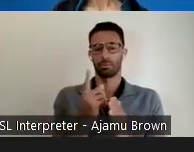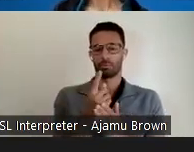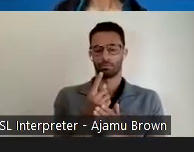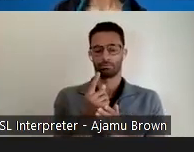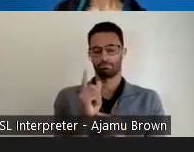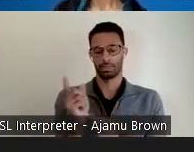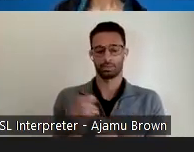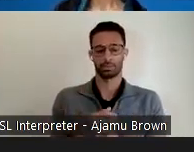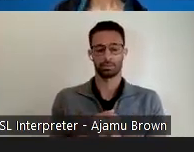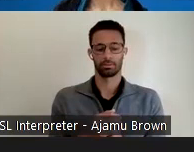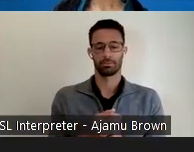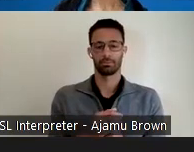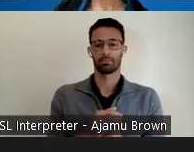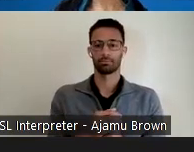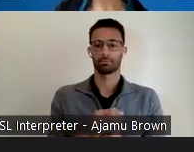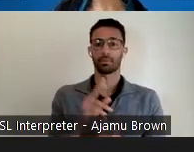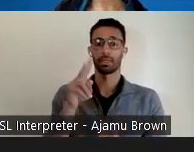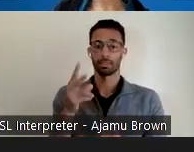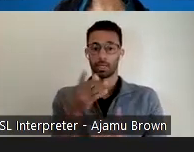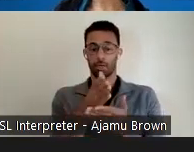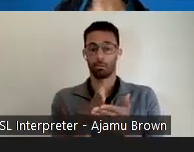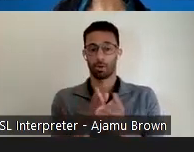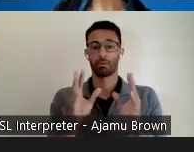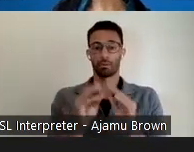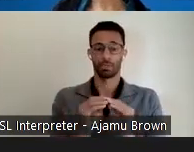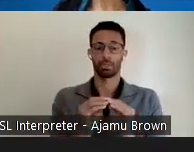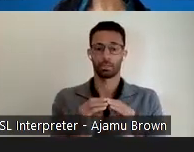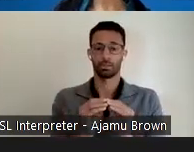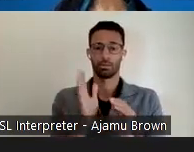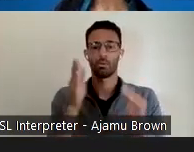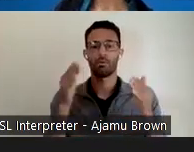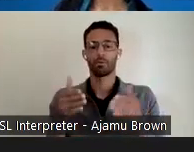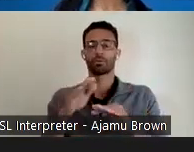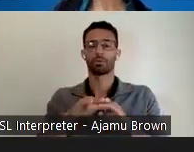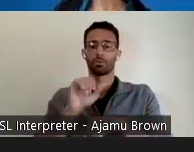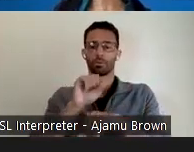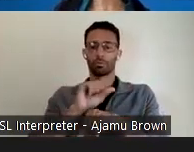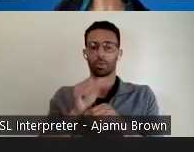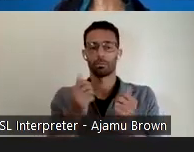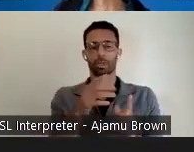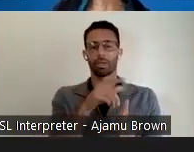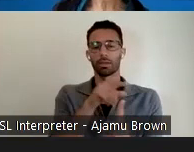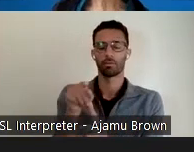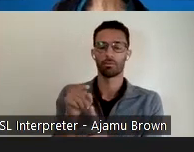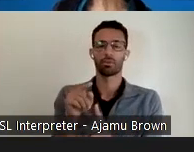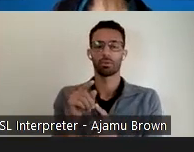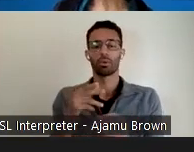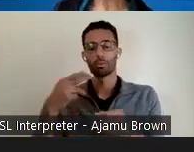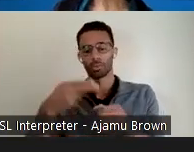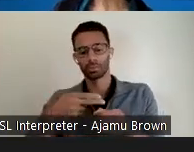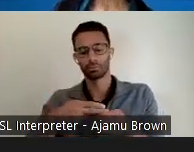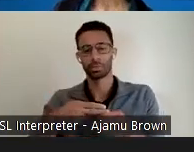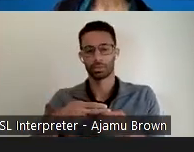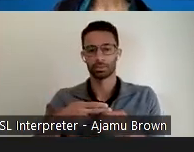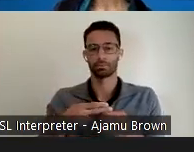And the second part of the meeting will focus on the work that many of you have been participating in and was the focus of